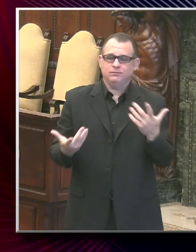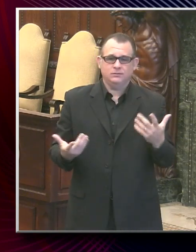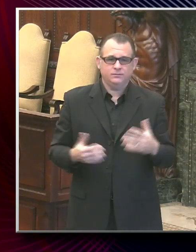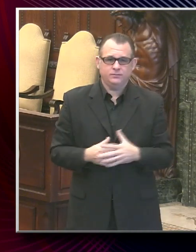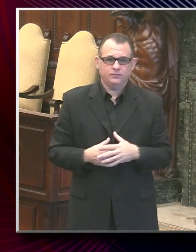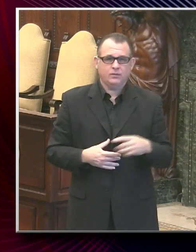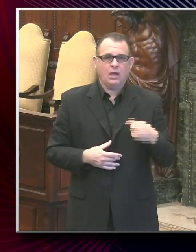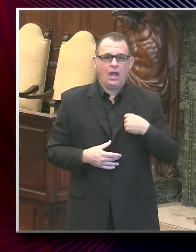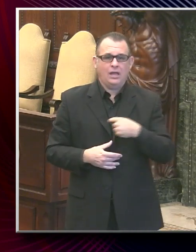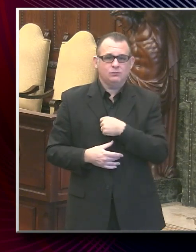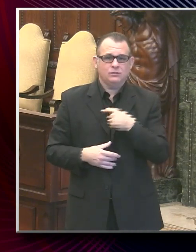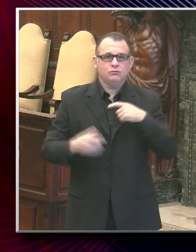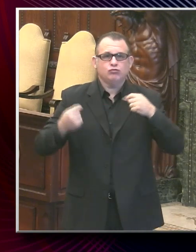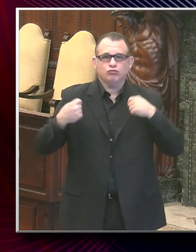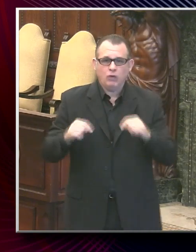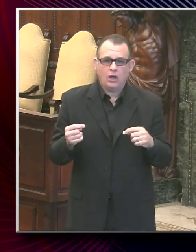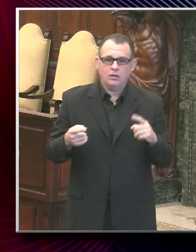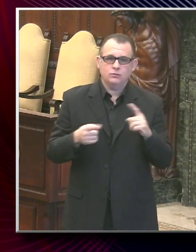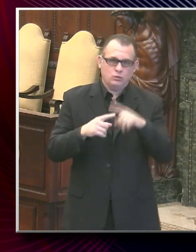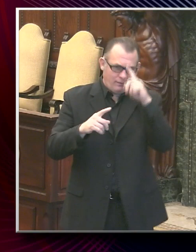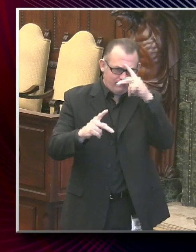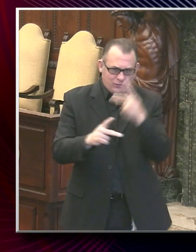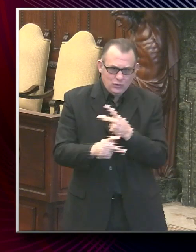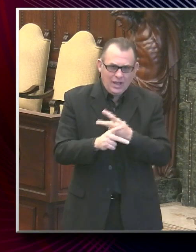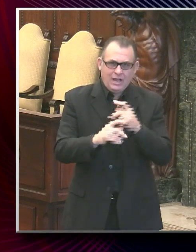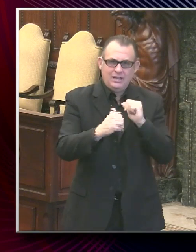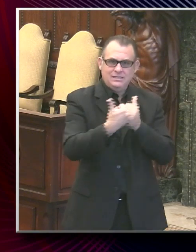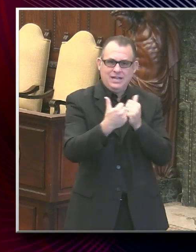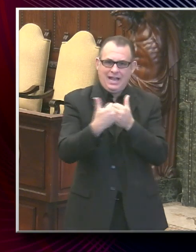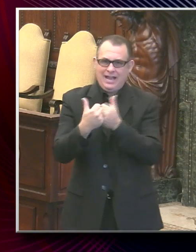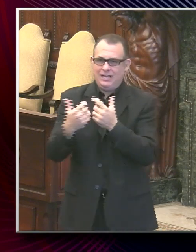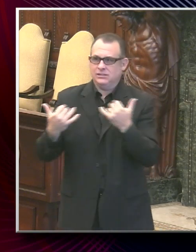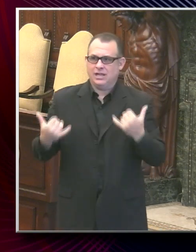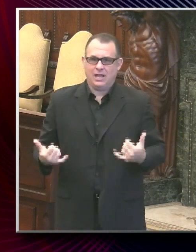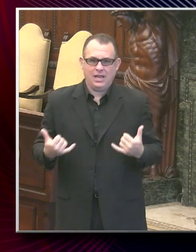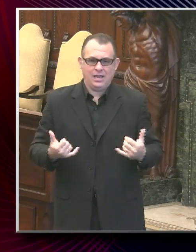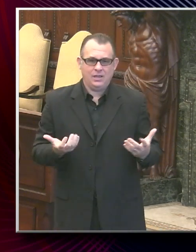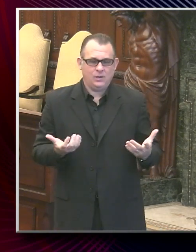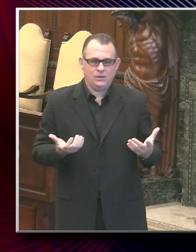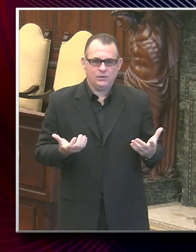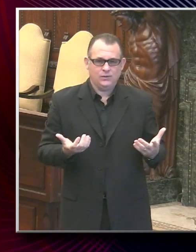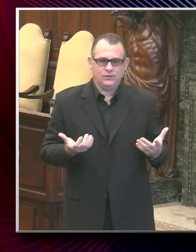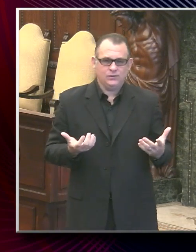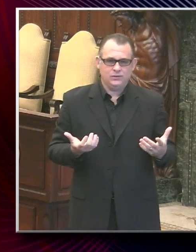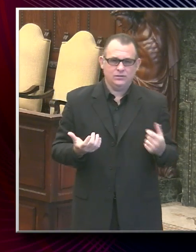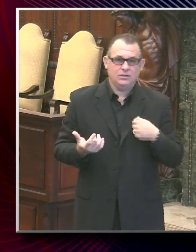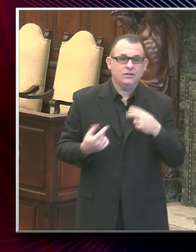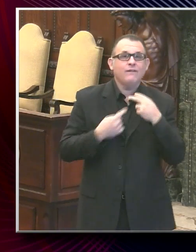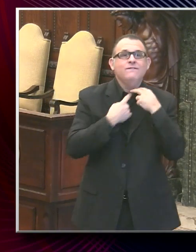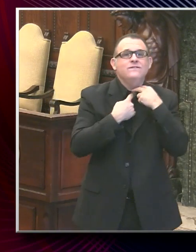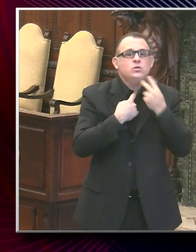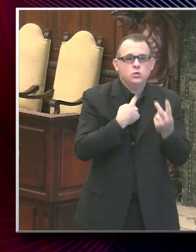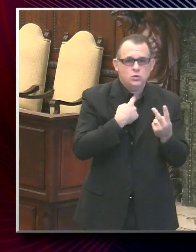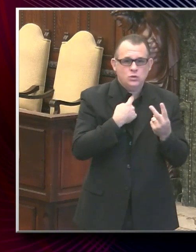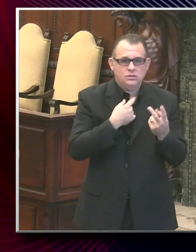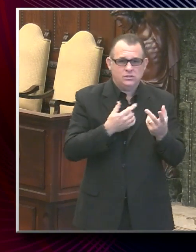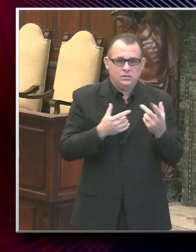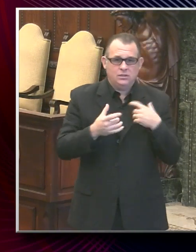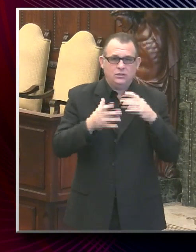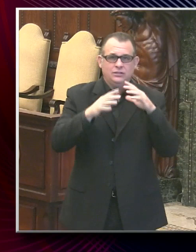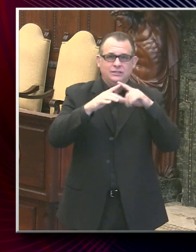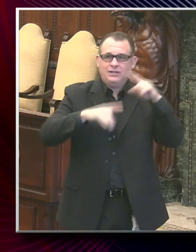traverse these challenging times, a voice of diversity